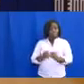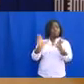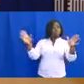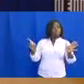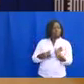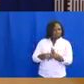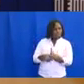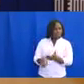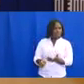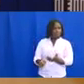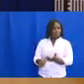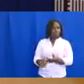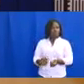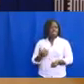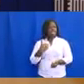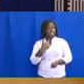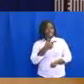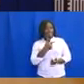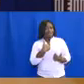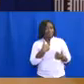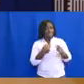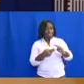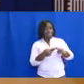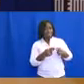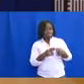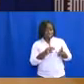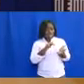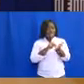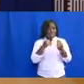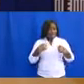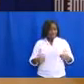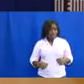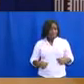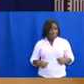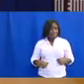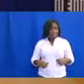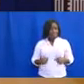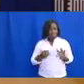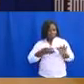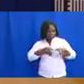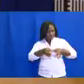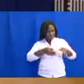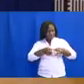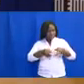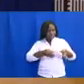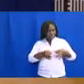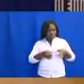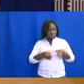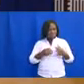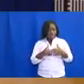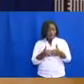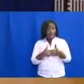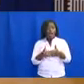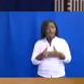the virus and has benchmarks of health outcomes which define the mitigation measures